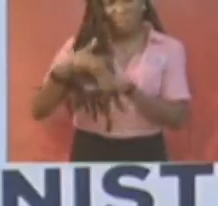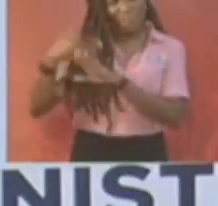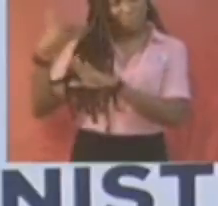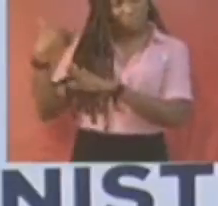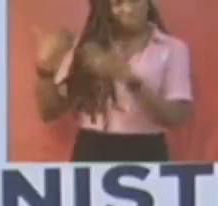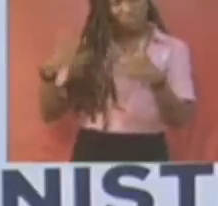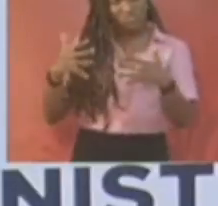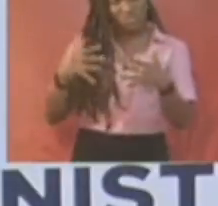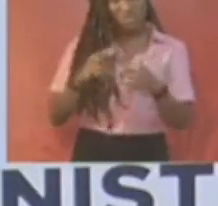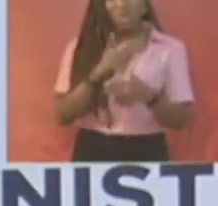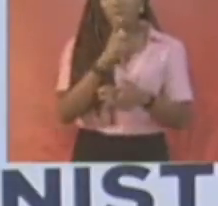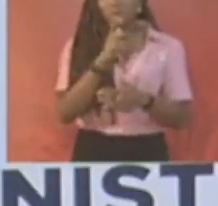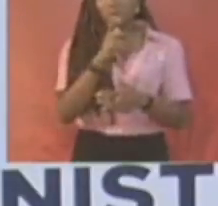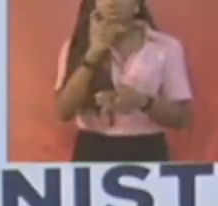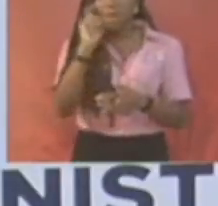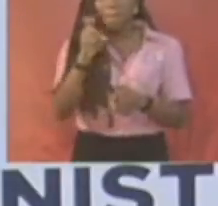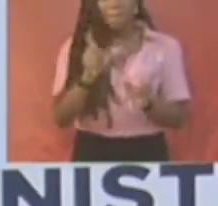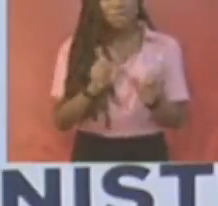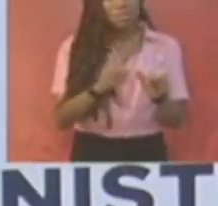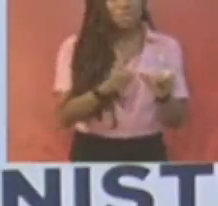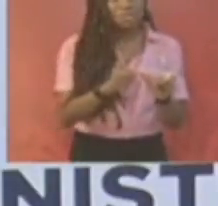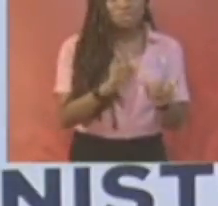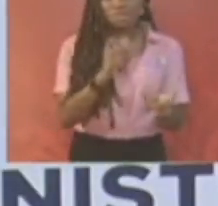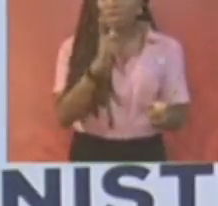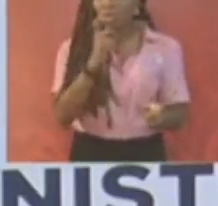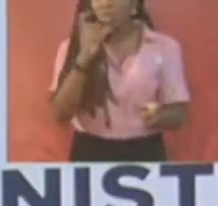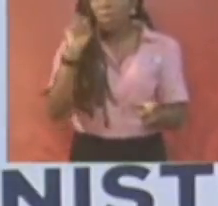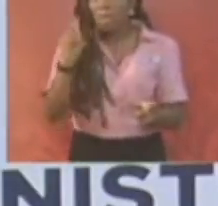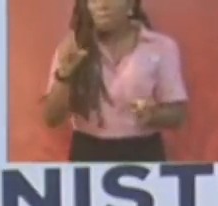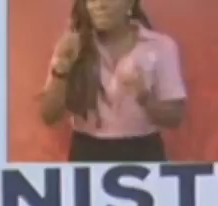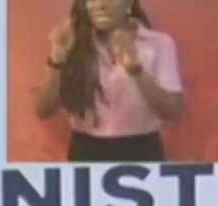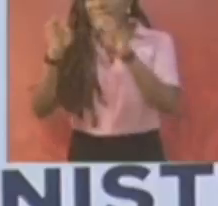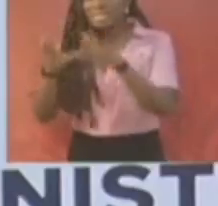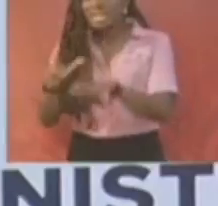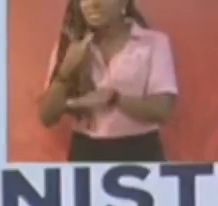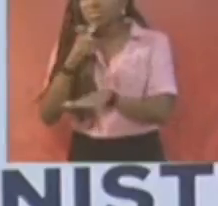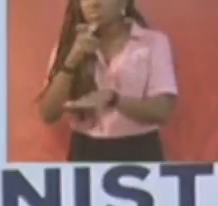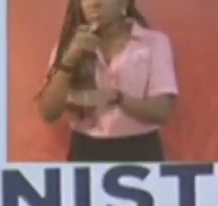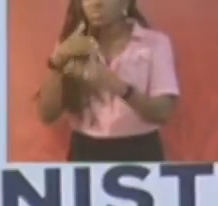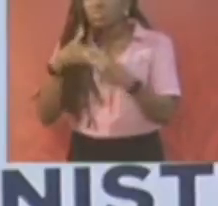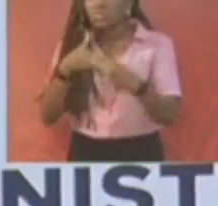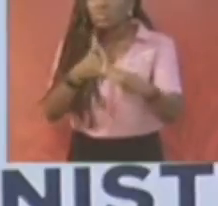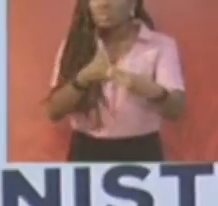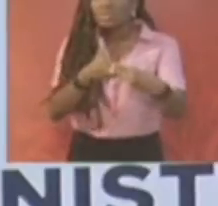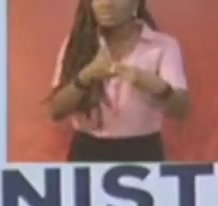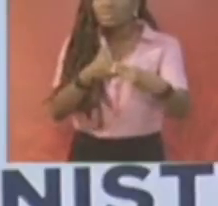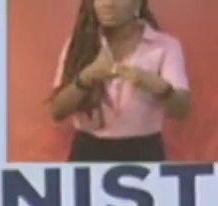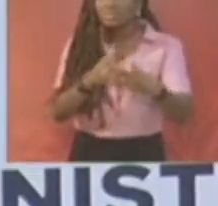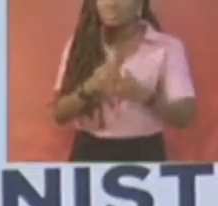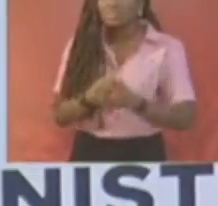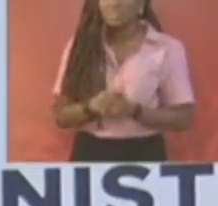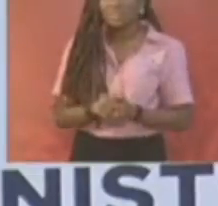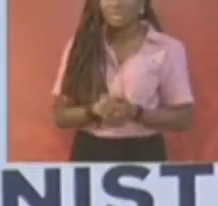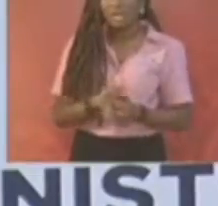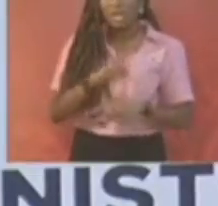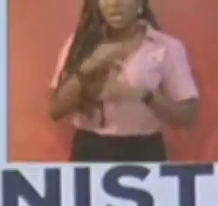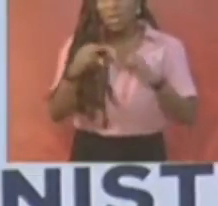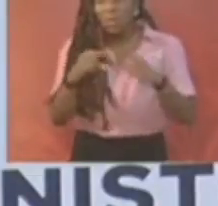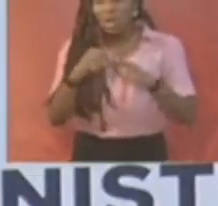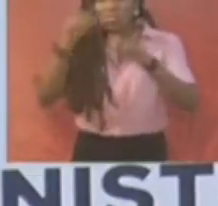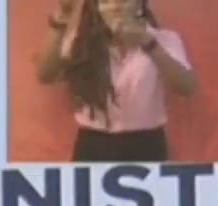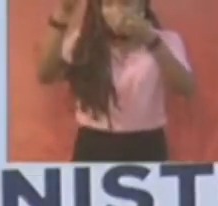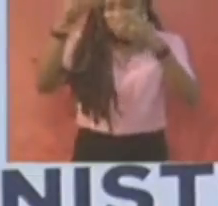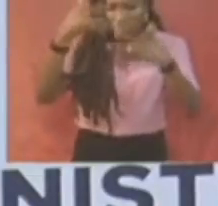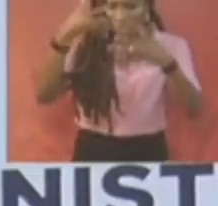should be tested, will be a process that is driven by the information generated in the